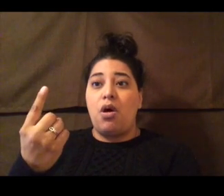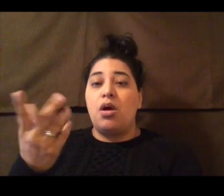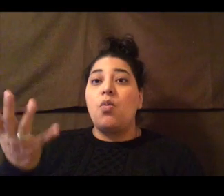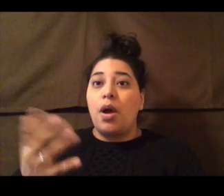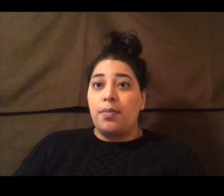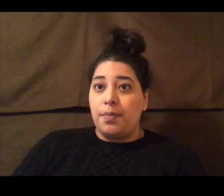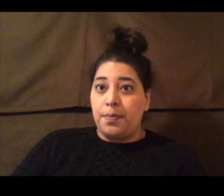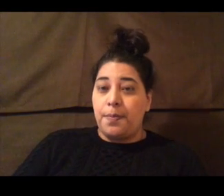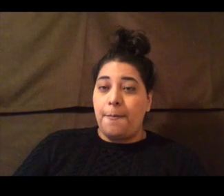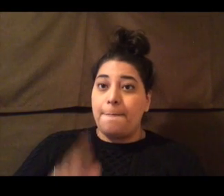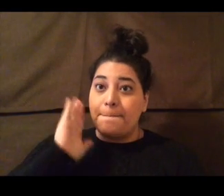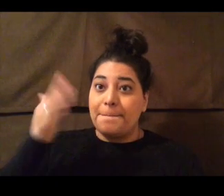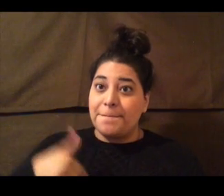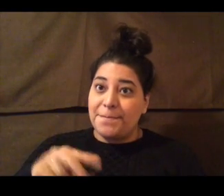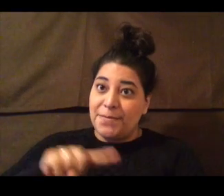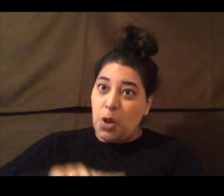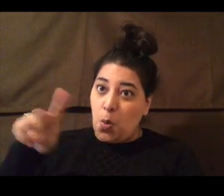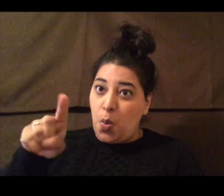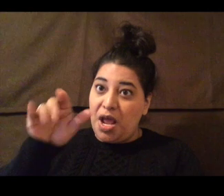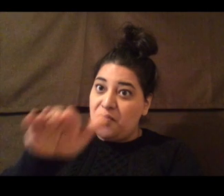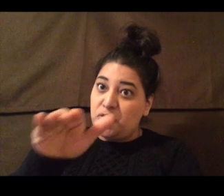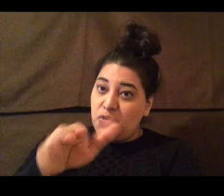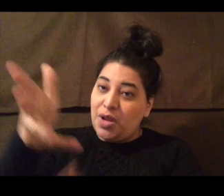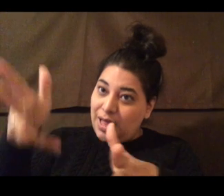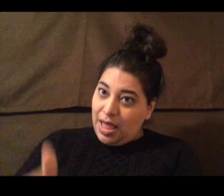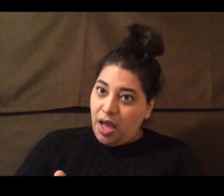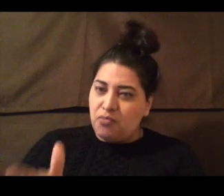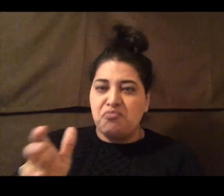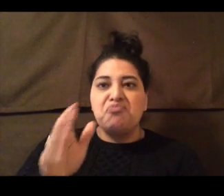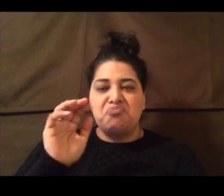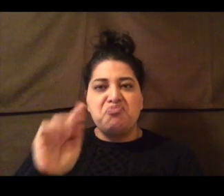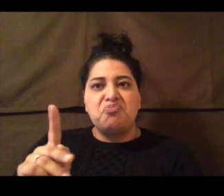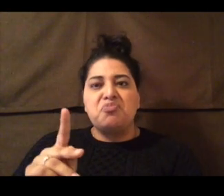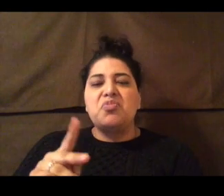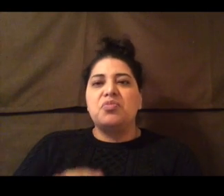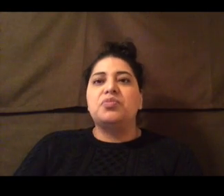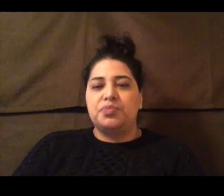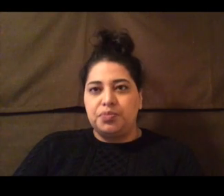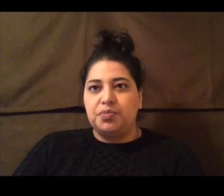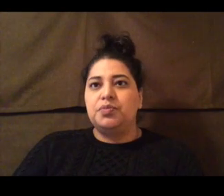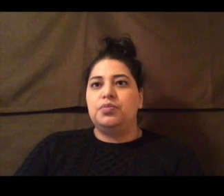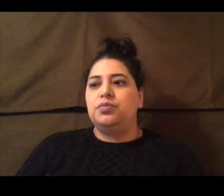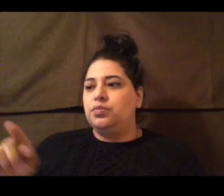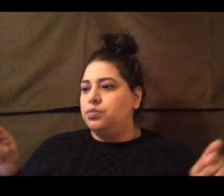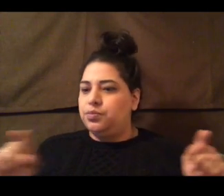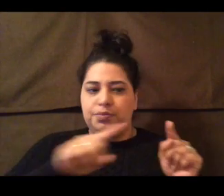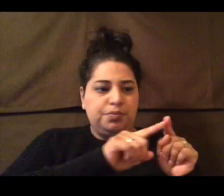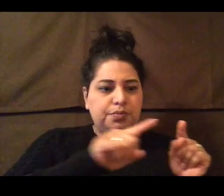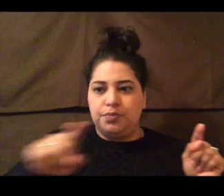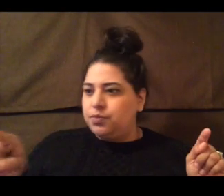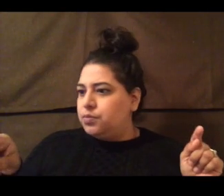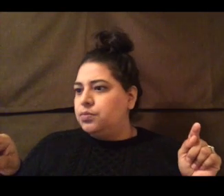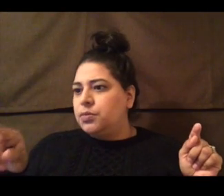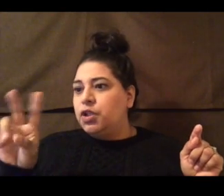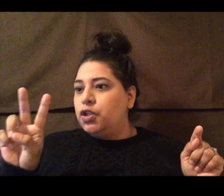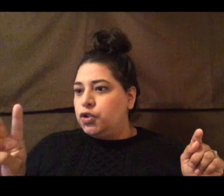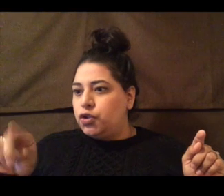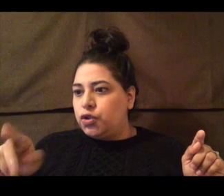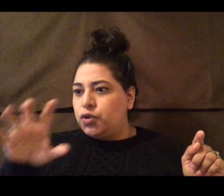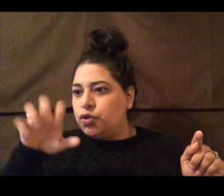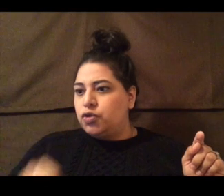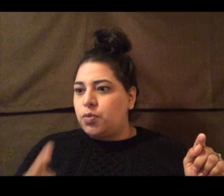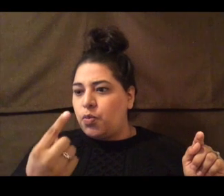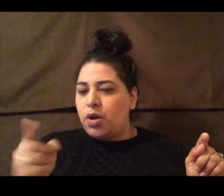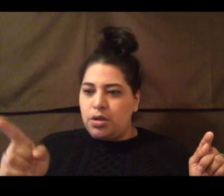o'clock. 1 o'clock p.m. Okay? Now, we have to take away the